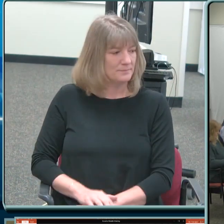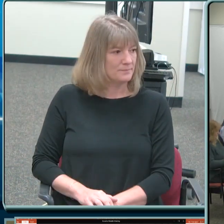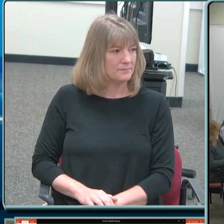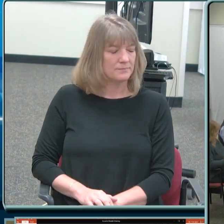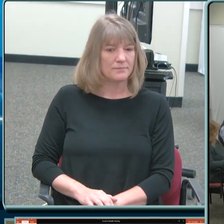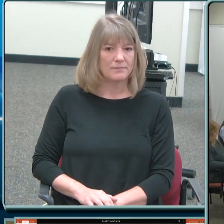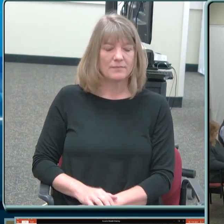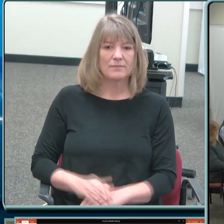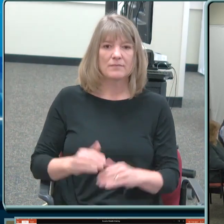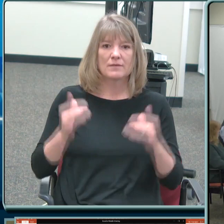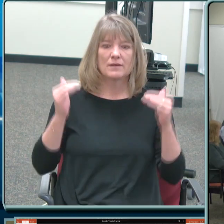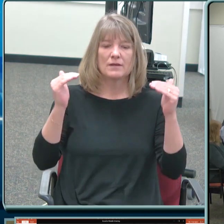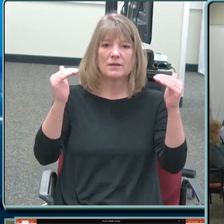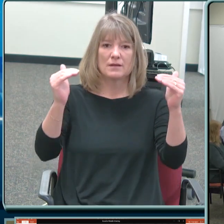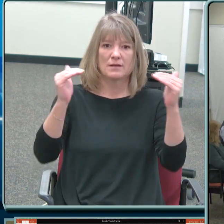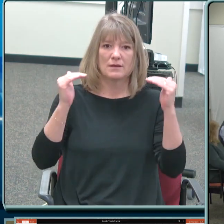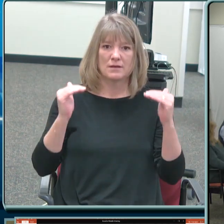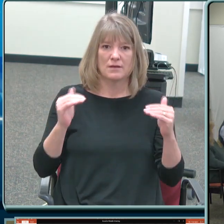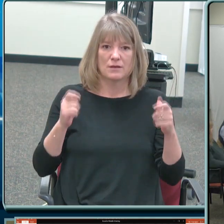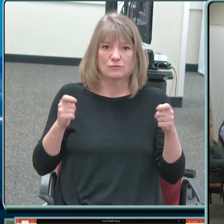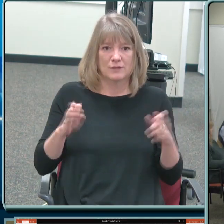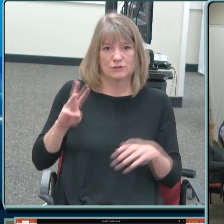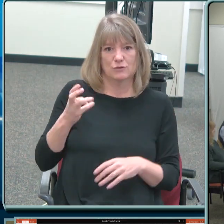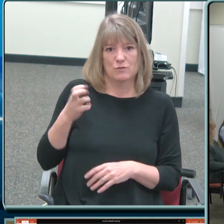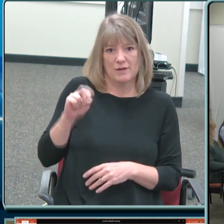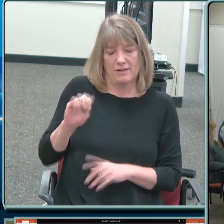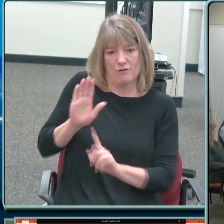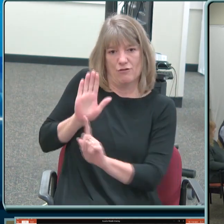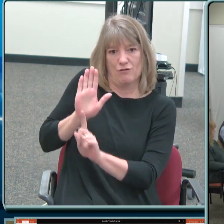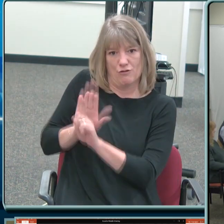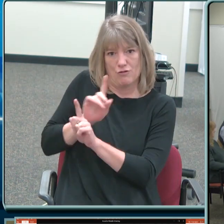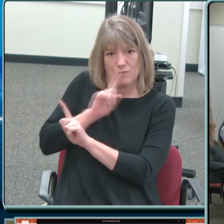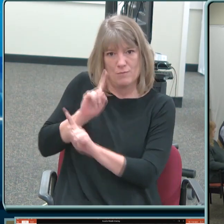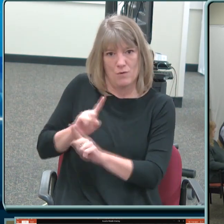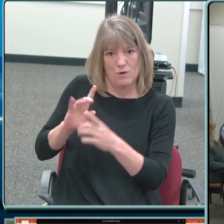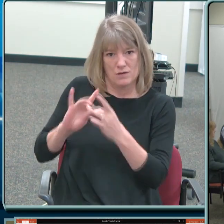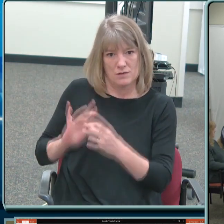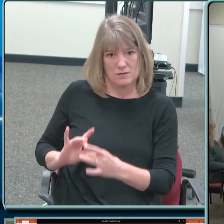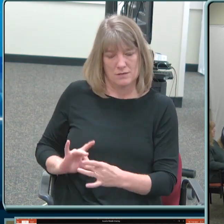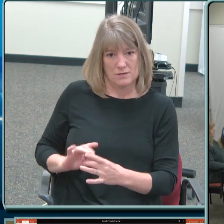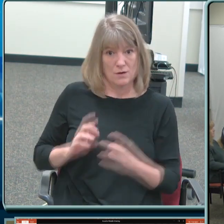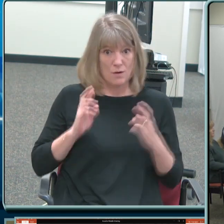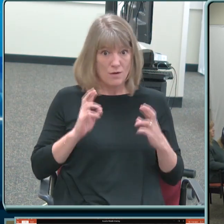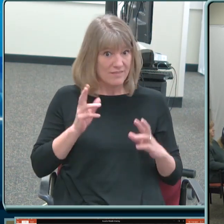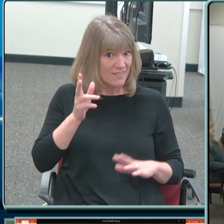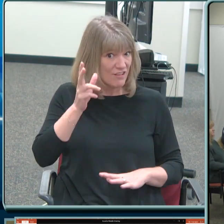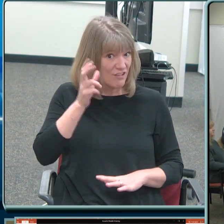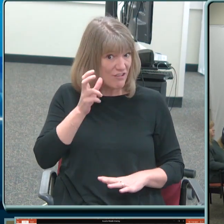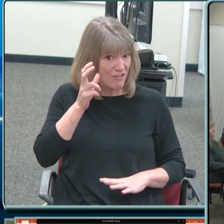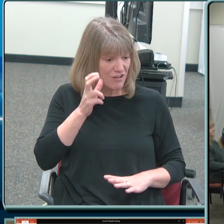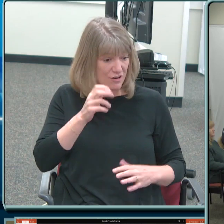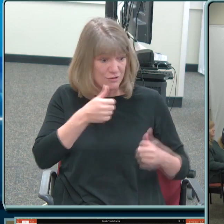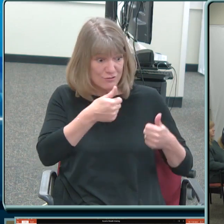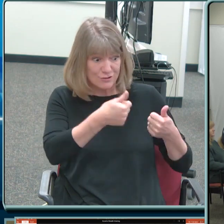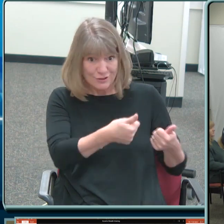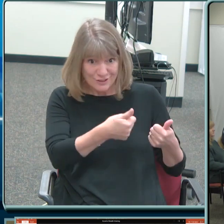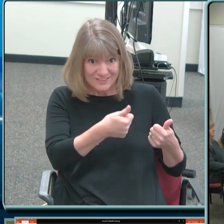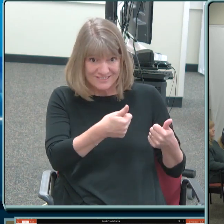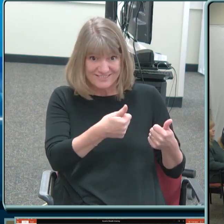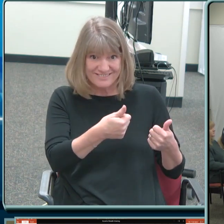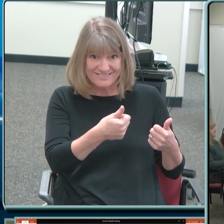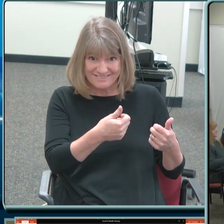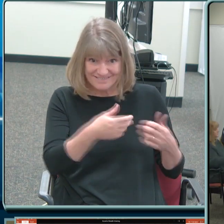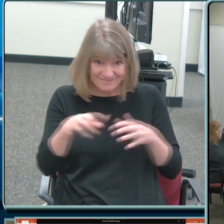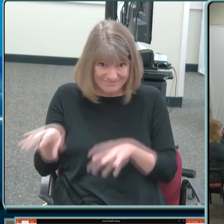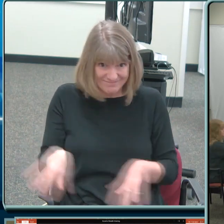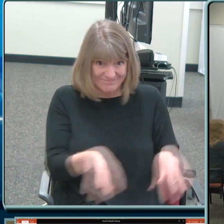And that brings us up to Director Whelan's director report. And hopefully our audio is good and we can have you